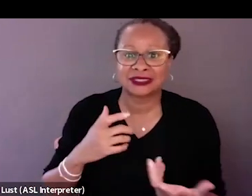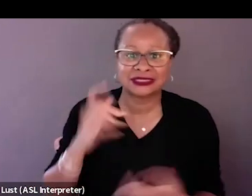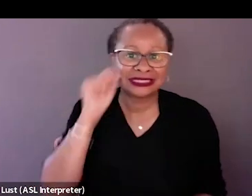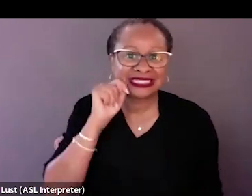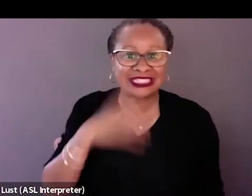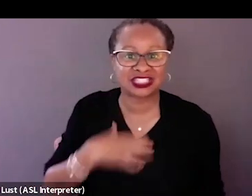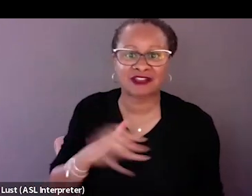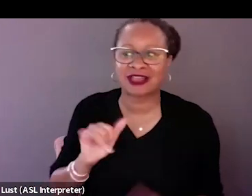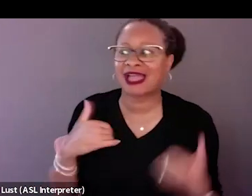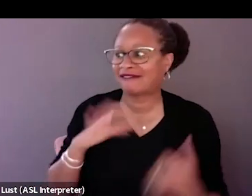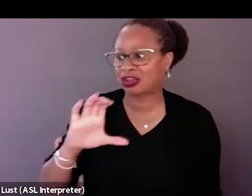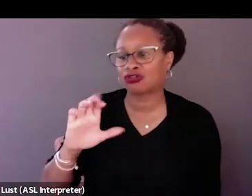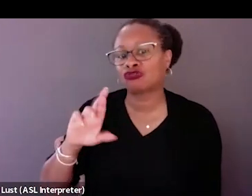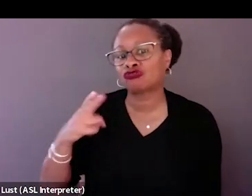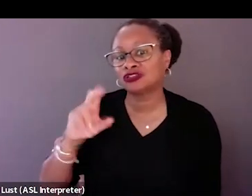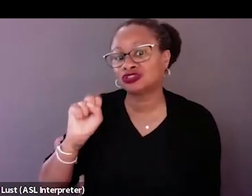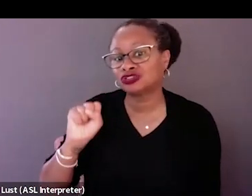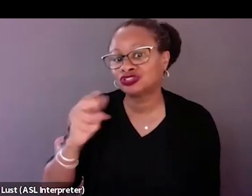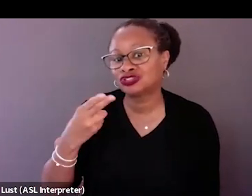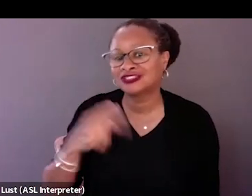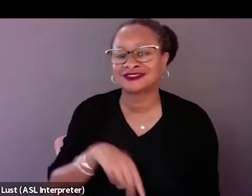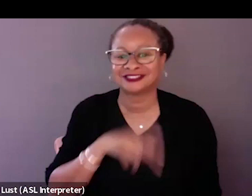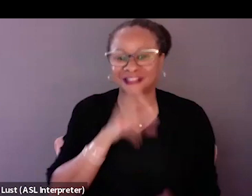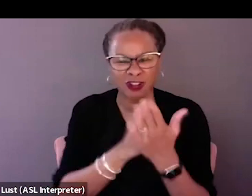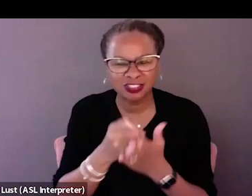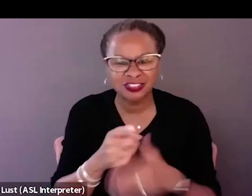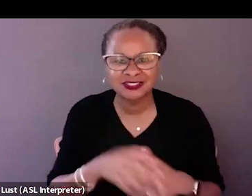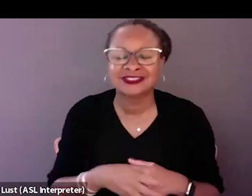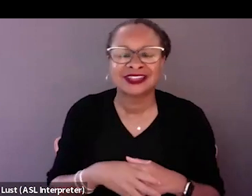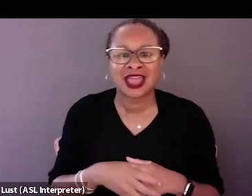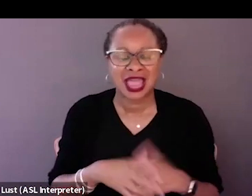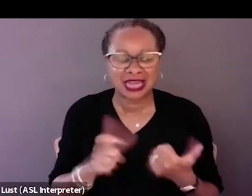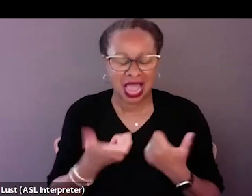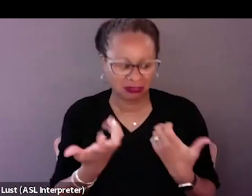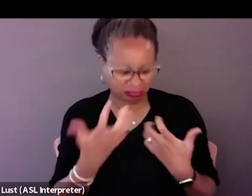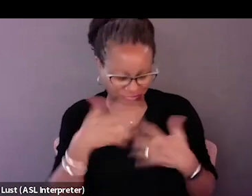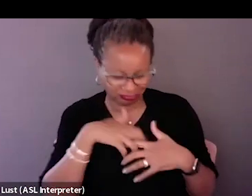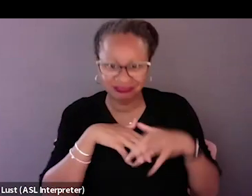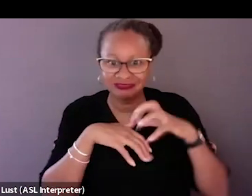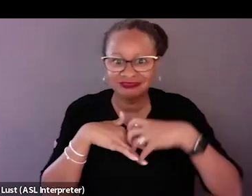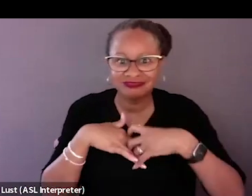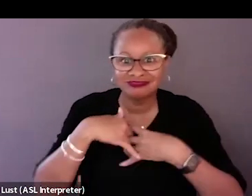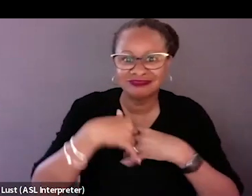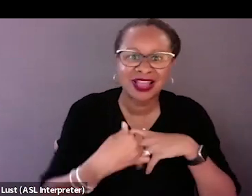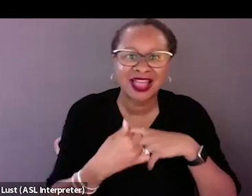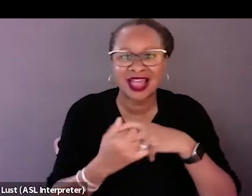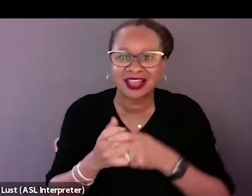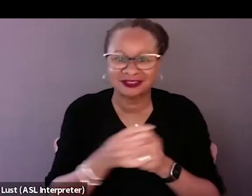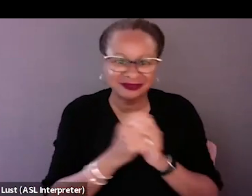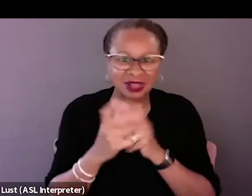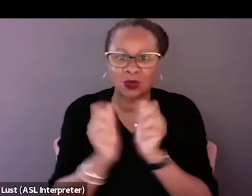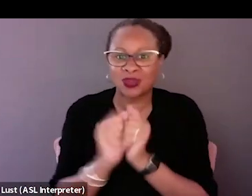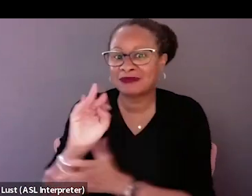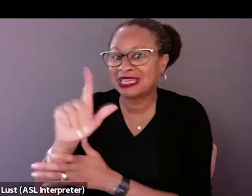a crush, and how incredibly entwined those experiences were with the media I was consuming, like